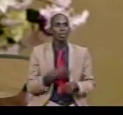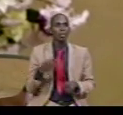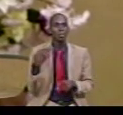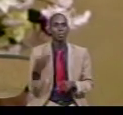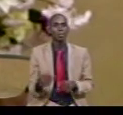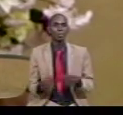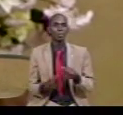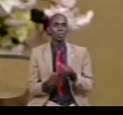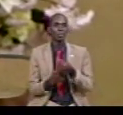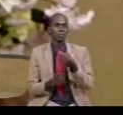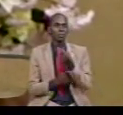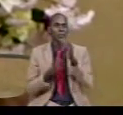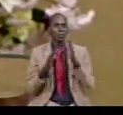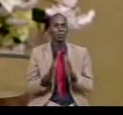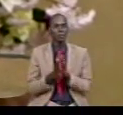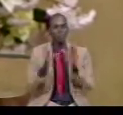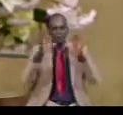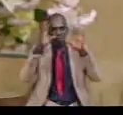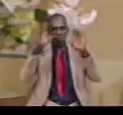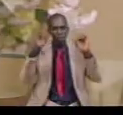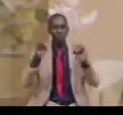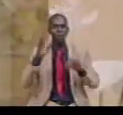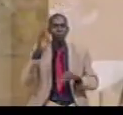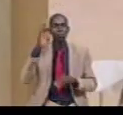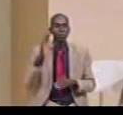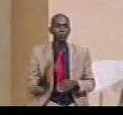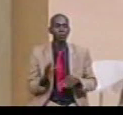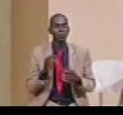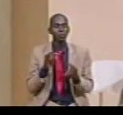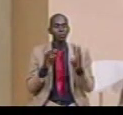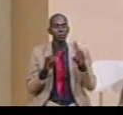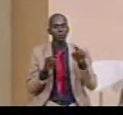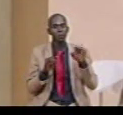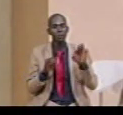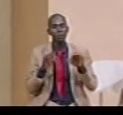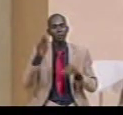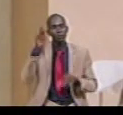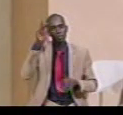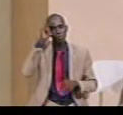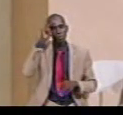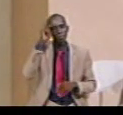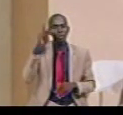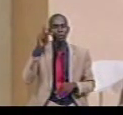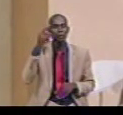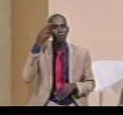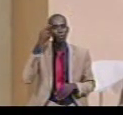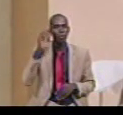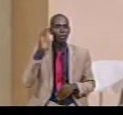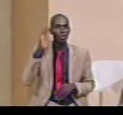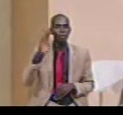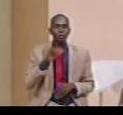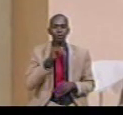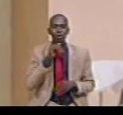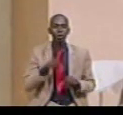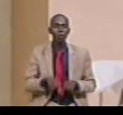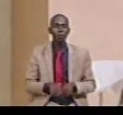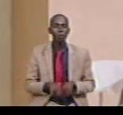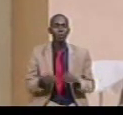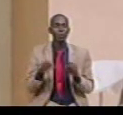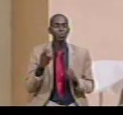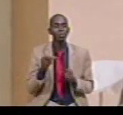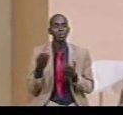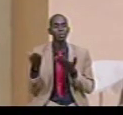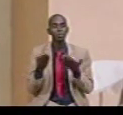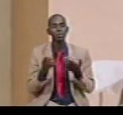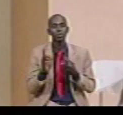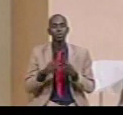general superintendent, Pastor Dr. W.F. Kumuyi, for his